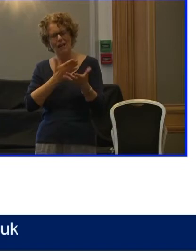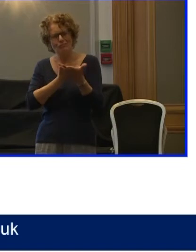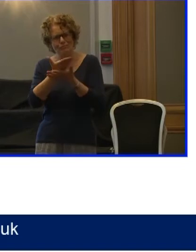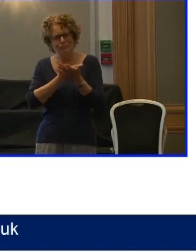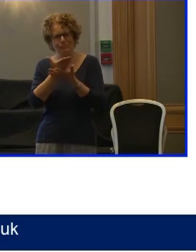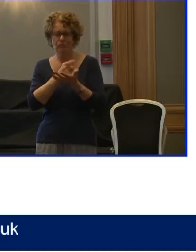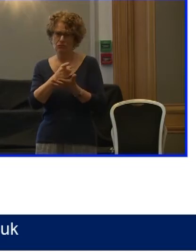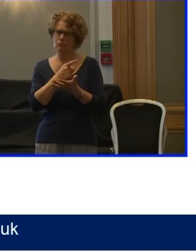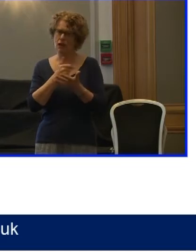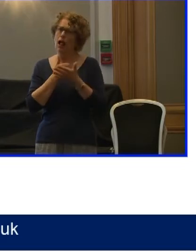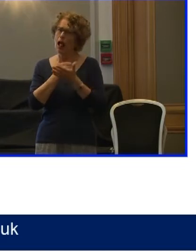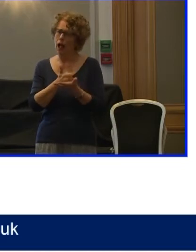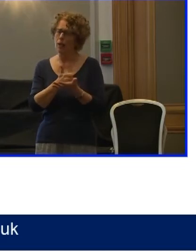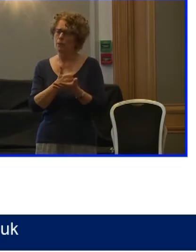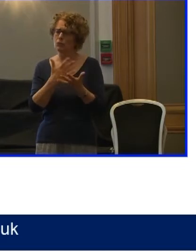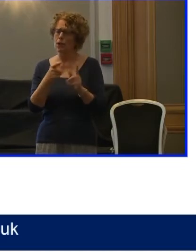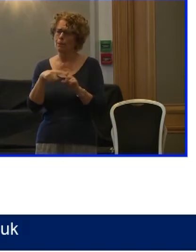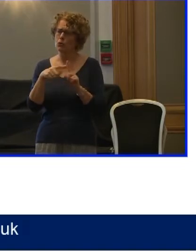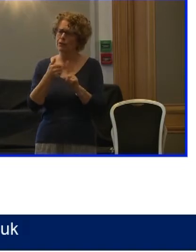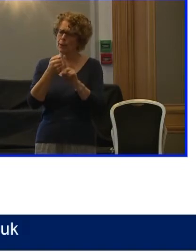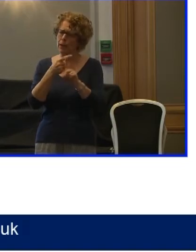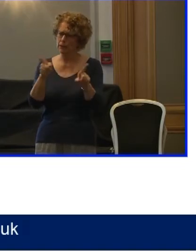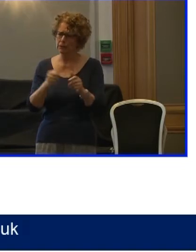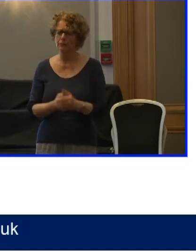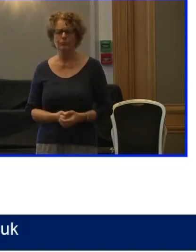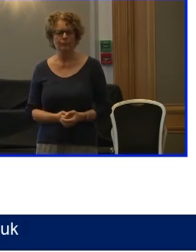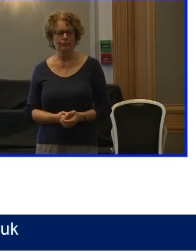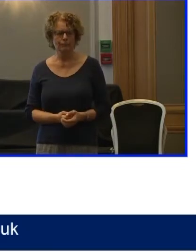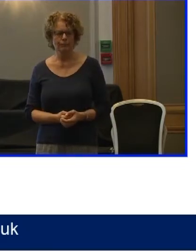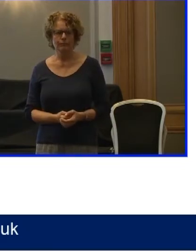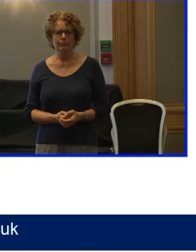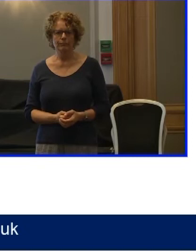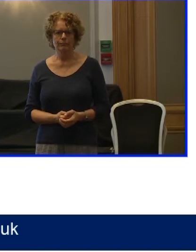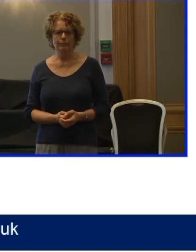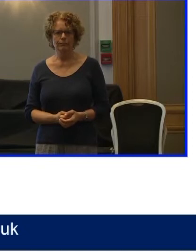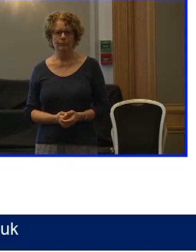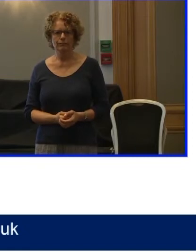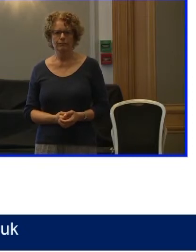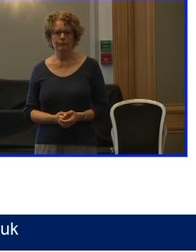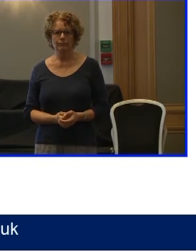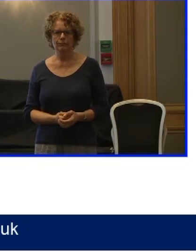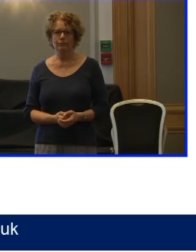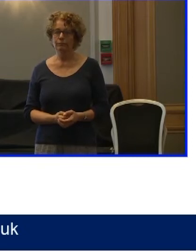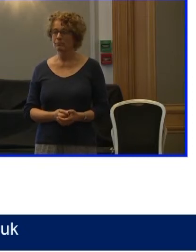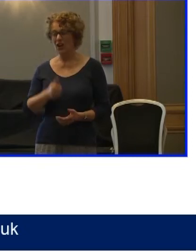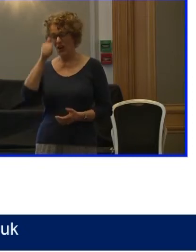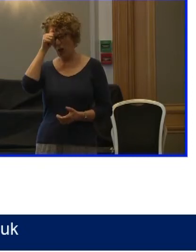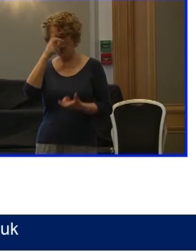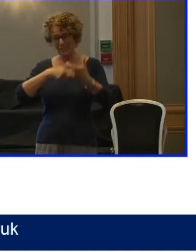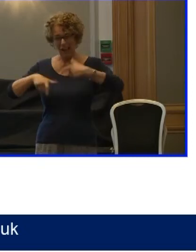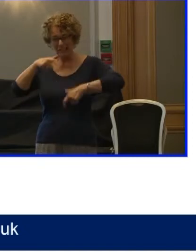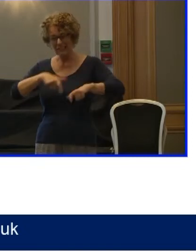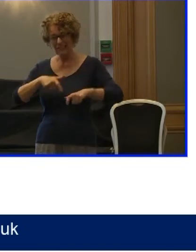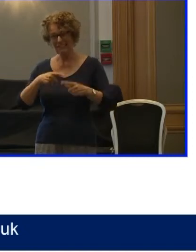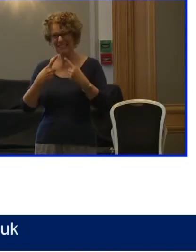conversation really does work and has a positive impact on the community. Know the signs. Now, I think that when I wrote this